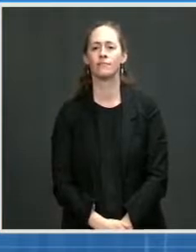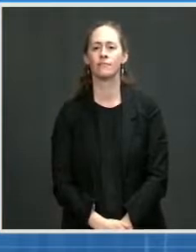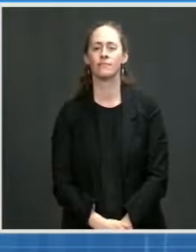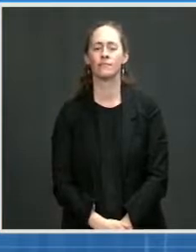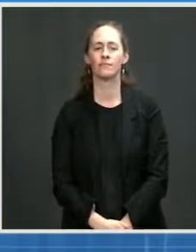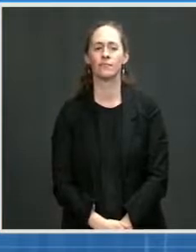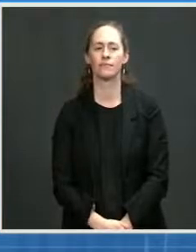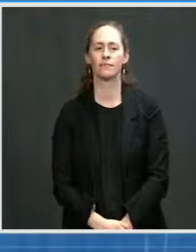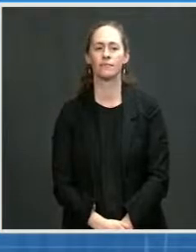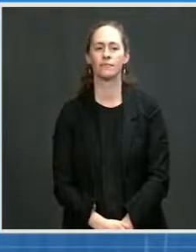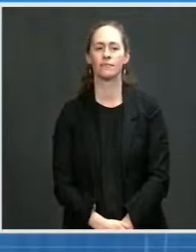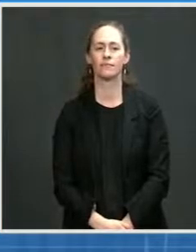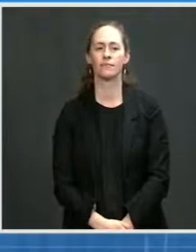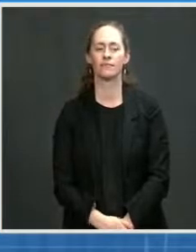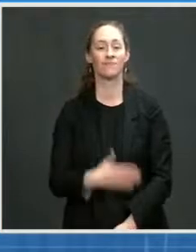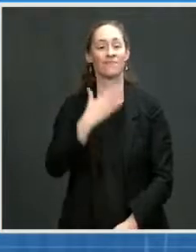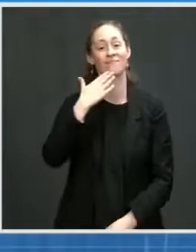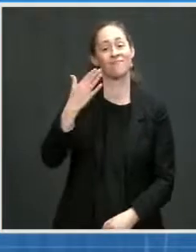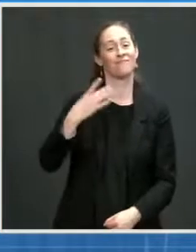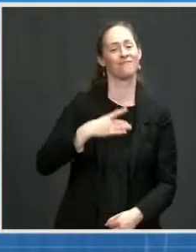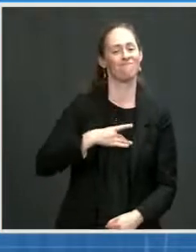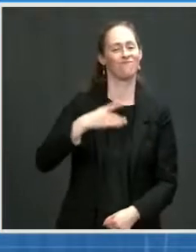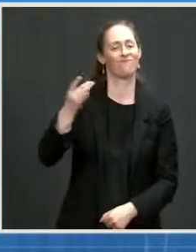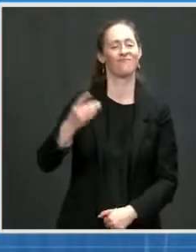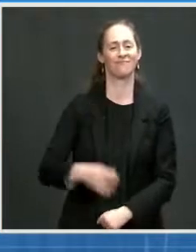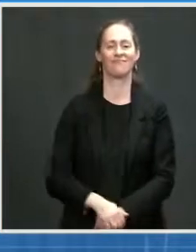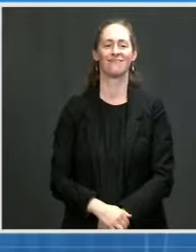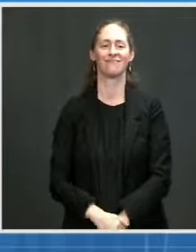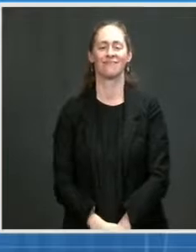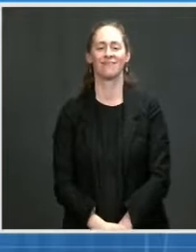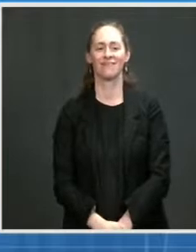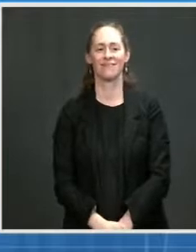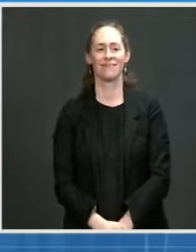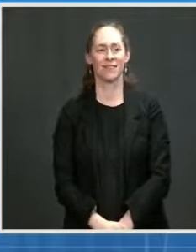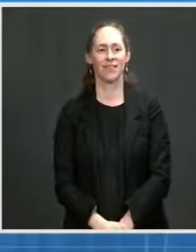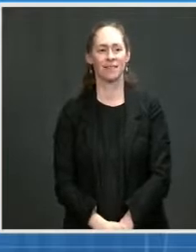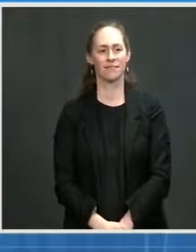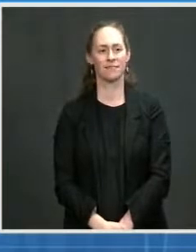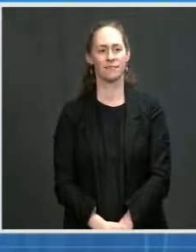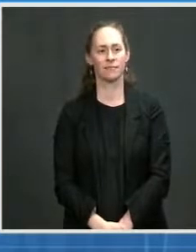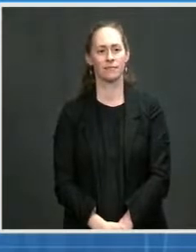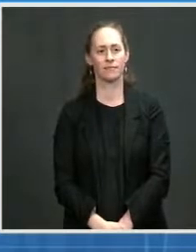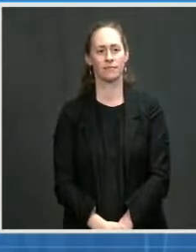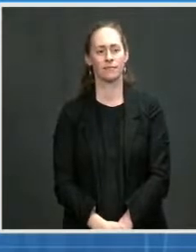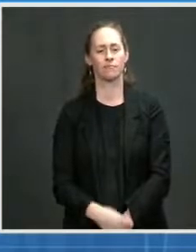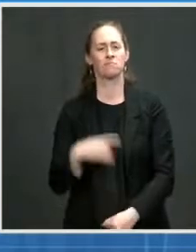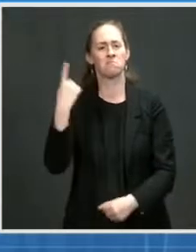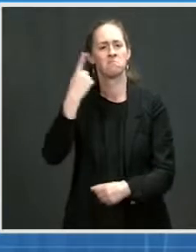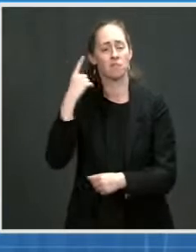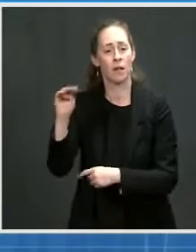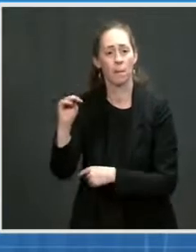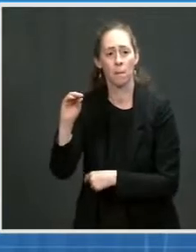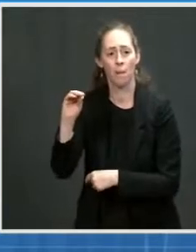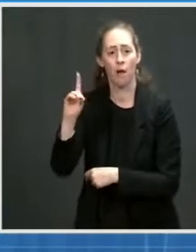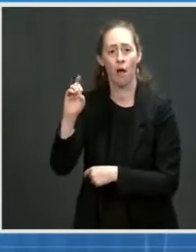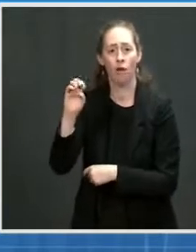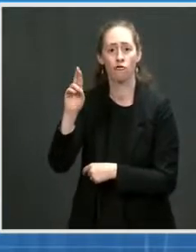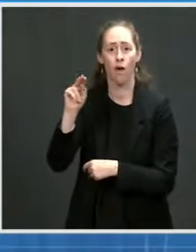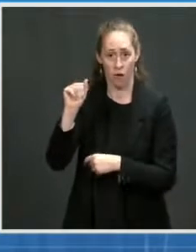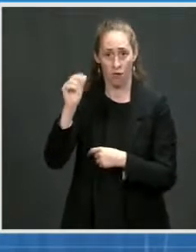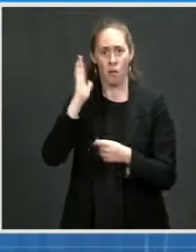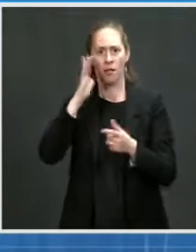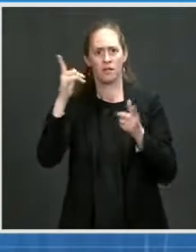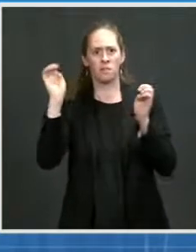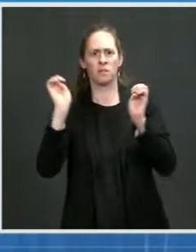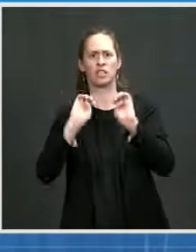Hi, thanks for taking my question. We know that Moderna is going to be applying for an EUA for teens. What